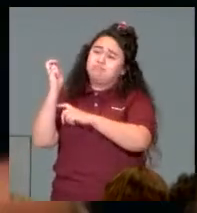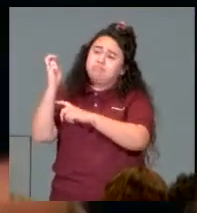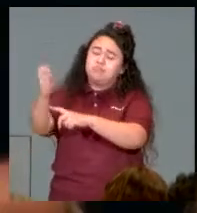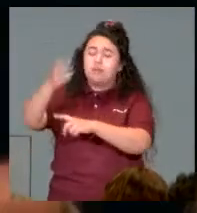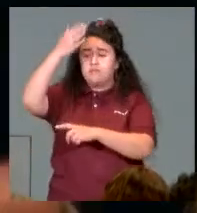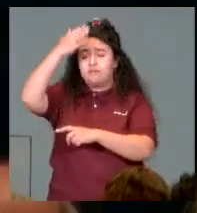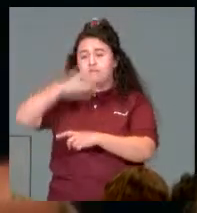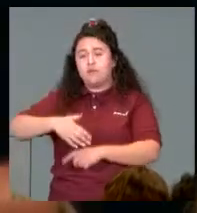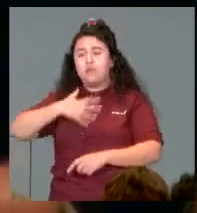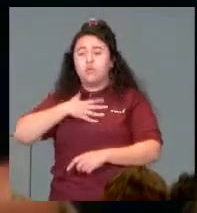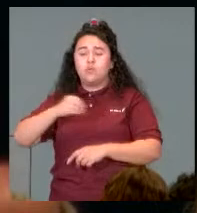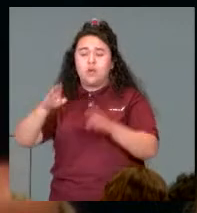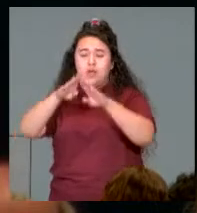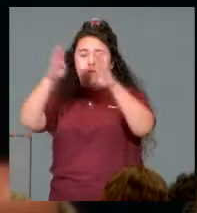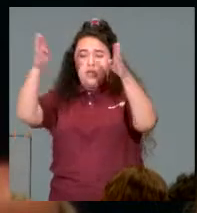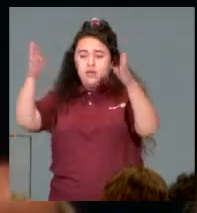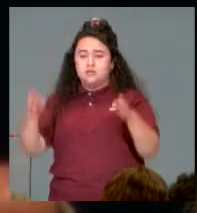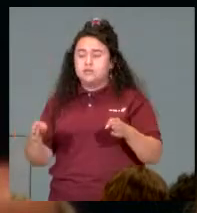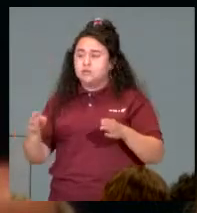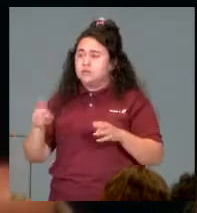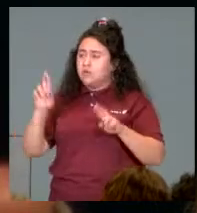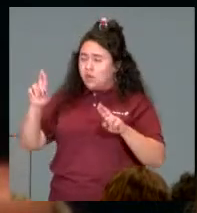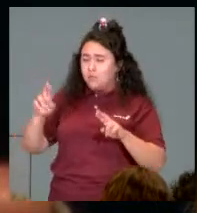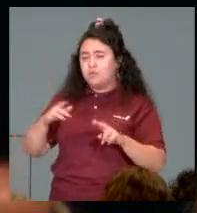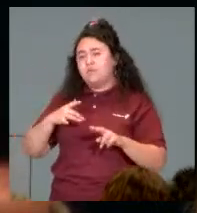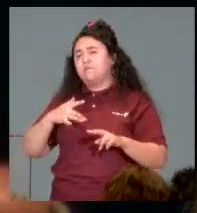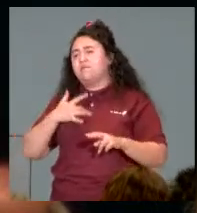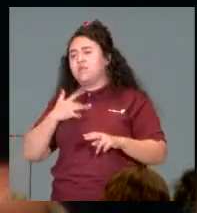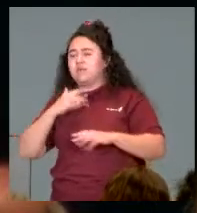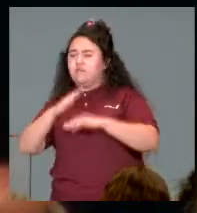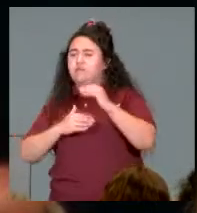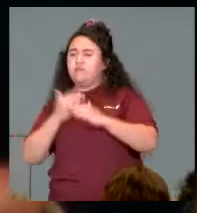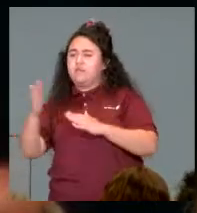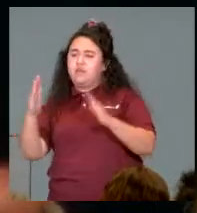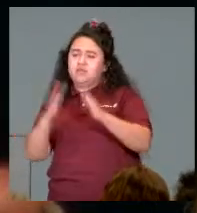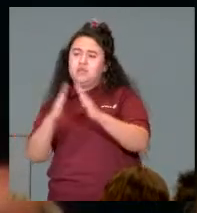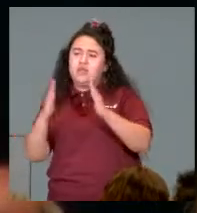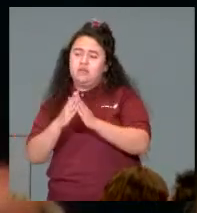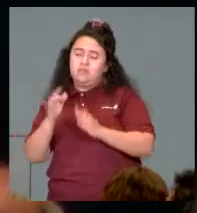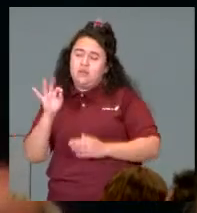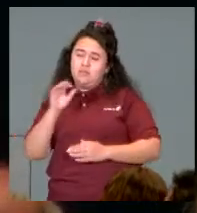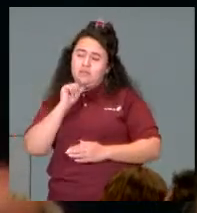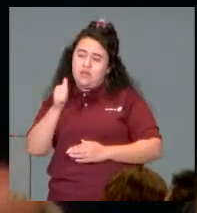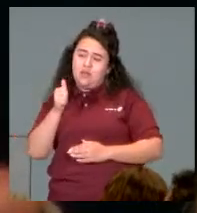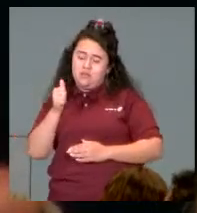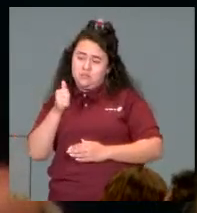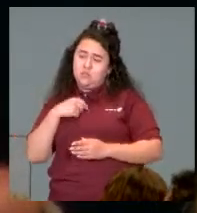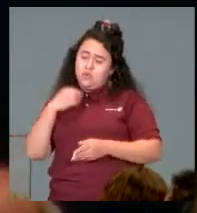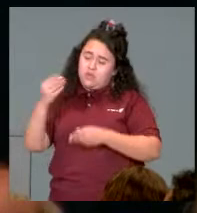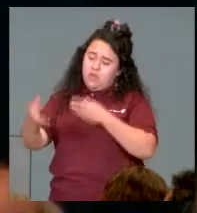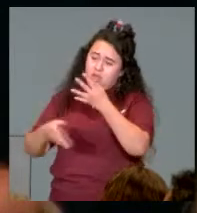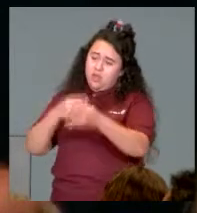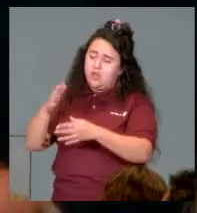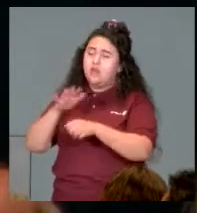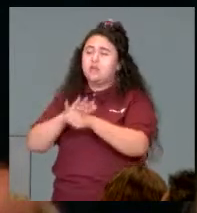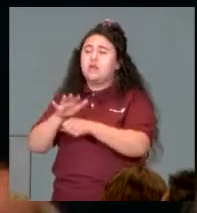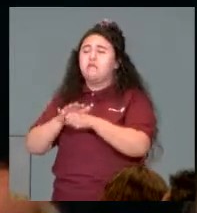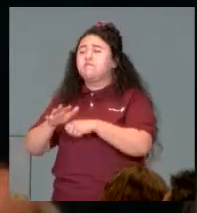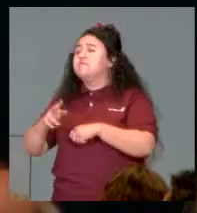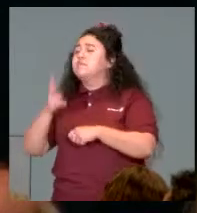House. Hopefully you can find comfort downtown, but if not, we brought you enough cigarette filters to make a decent winter